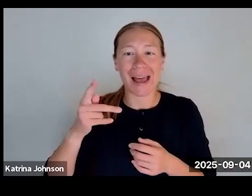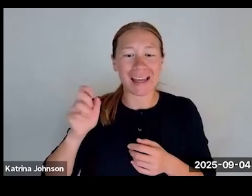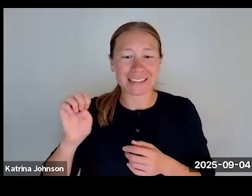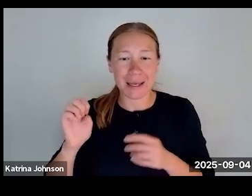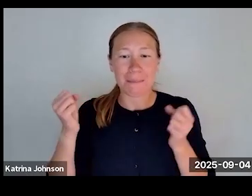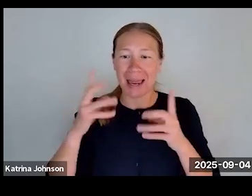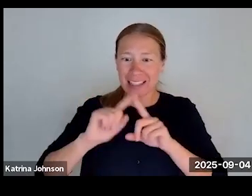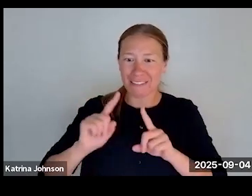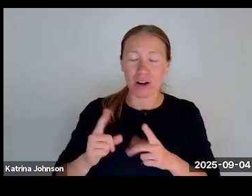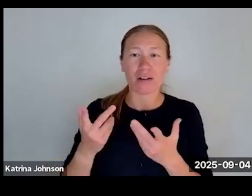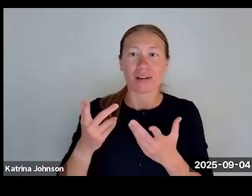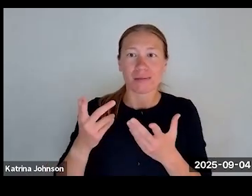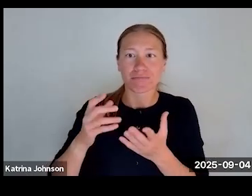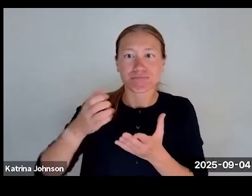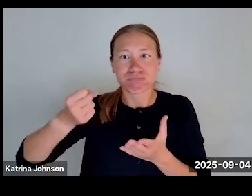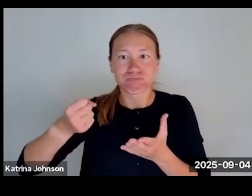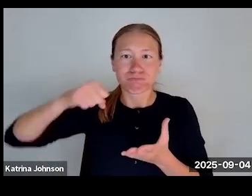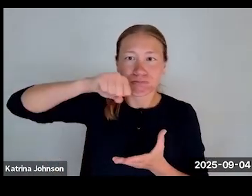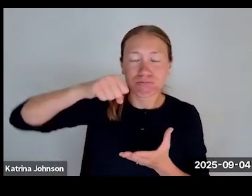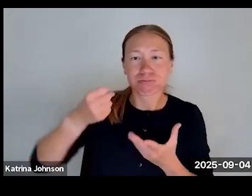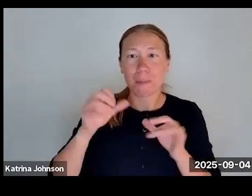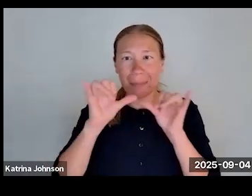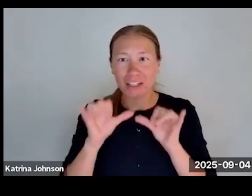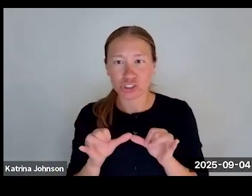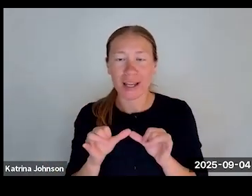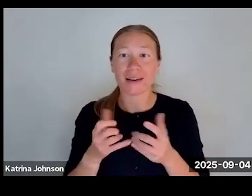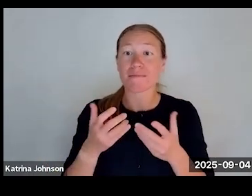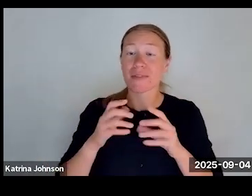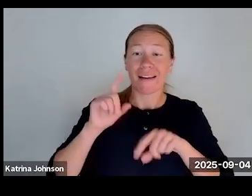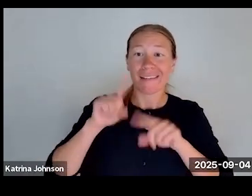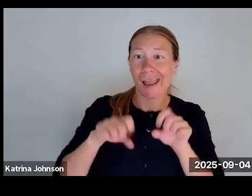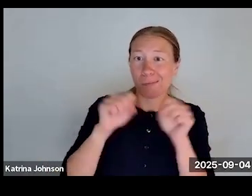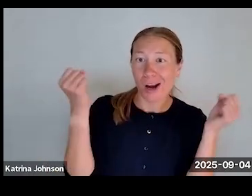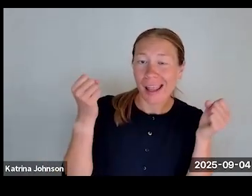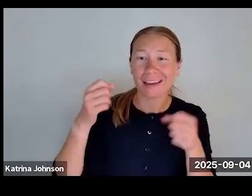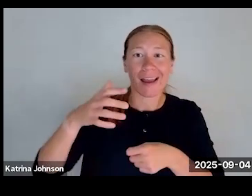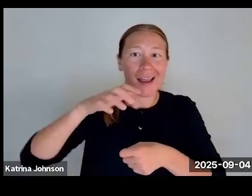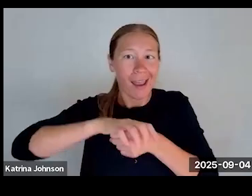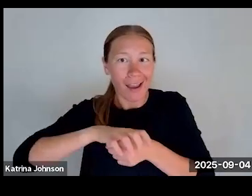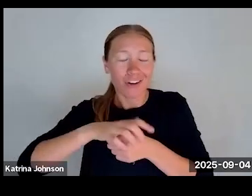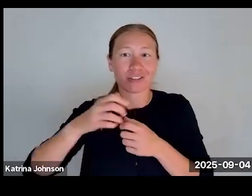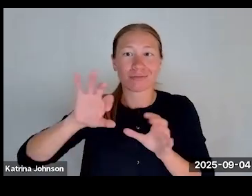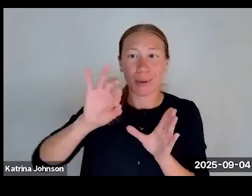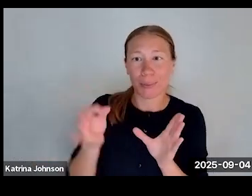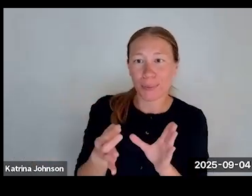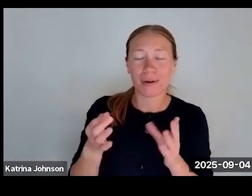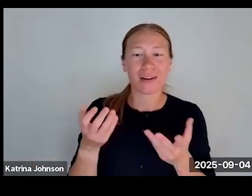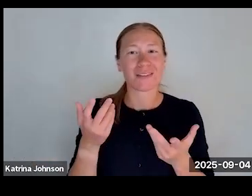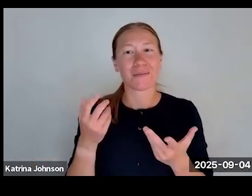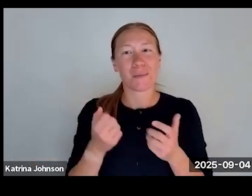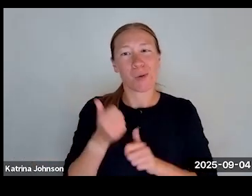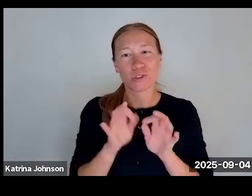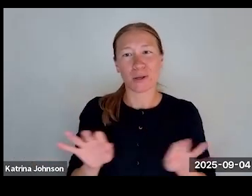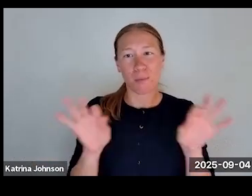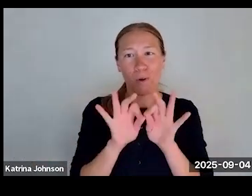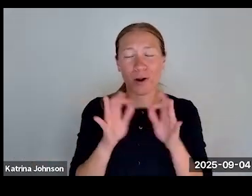transparent shatterproof beakers with handles and lids. Most importantly, prioritize safety for everyone by